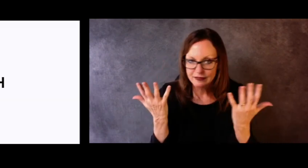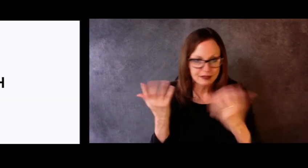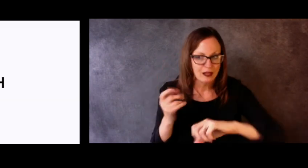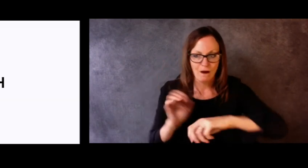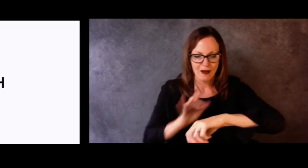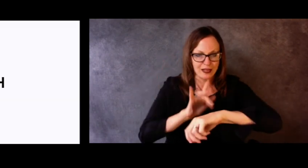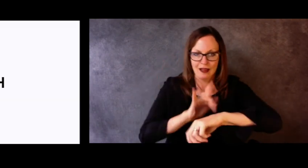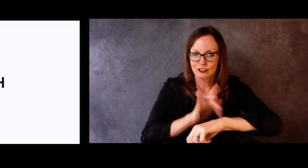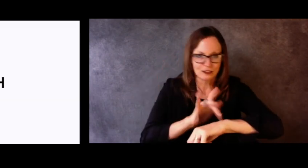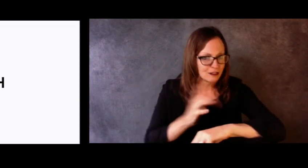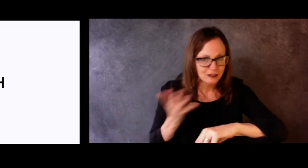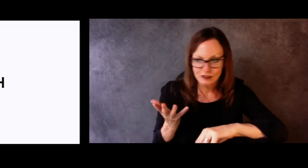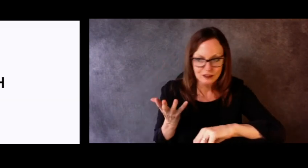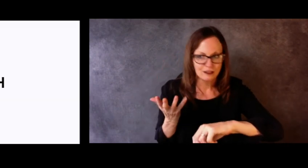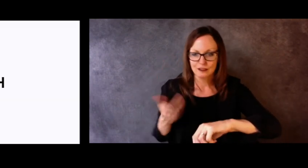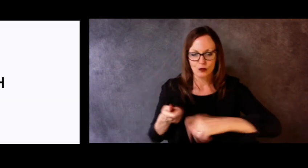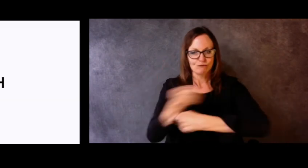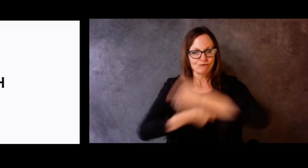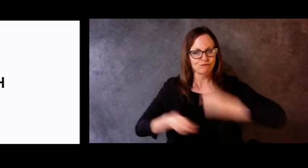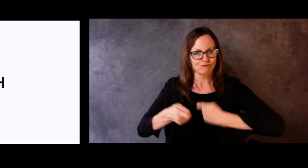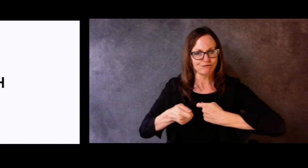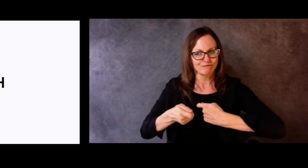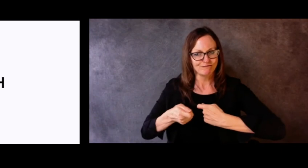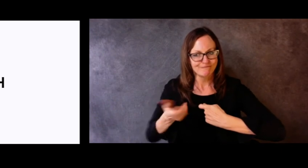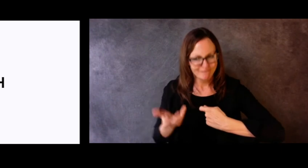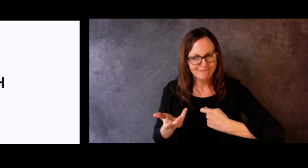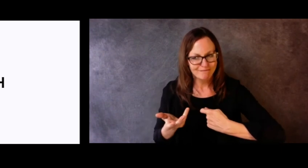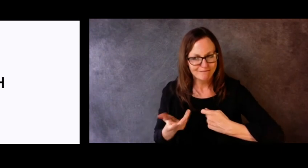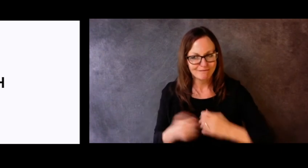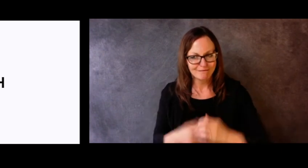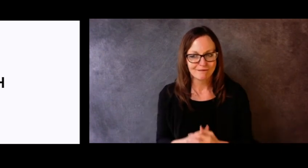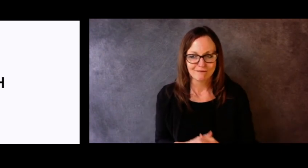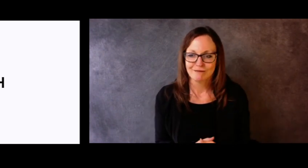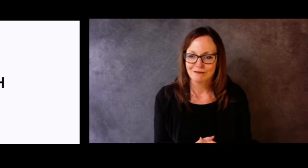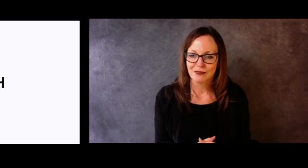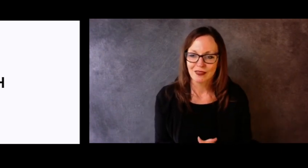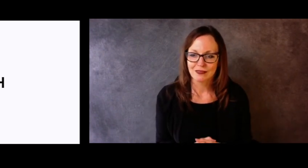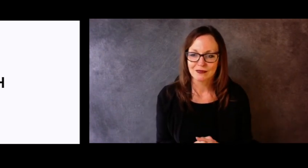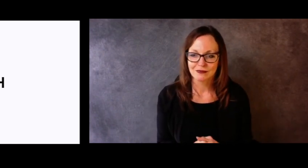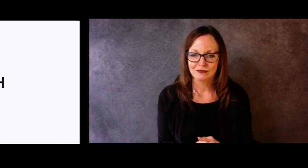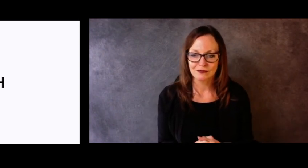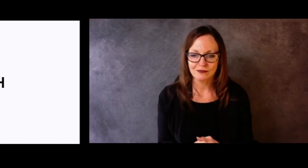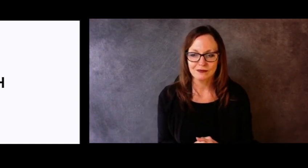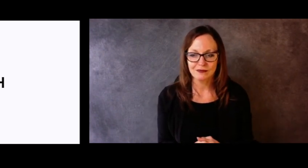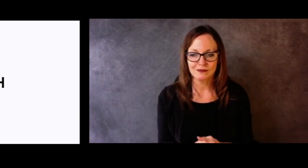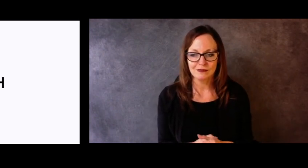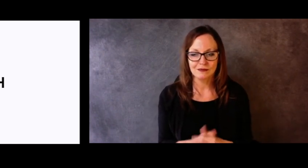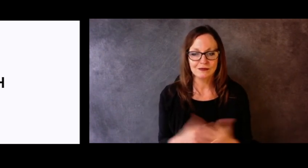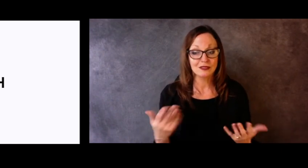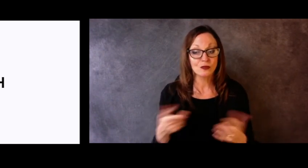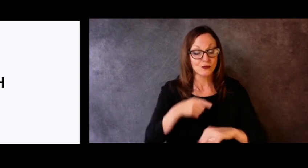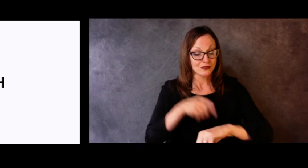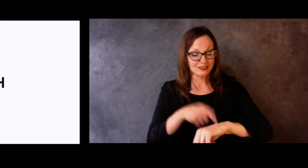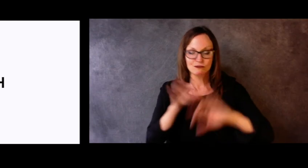These same gestures are also available to voiceover users, as we know that that one-handed use case can also apply to someone using